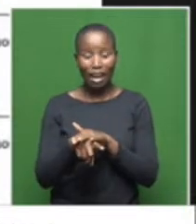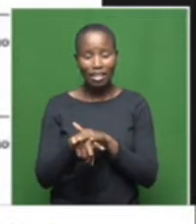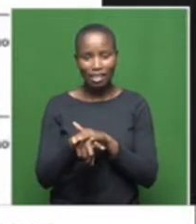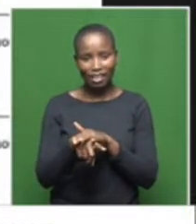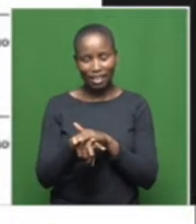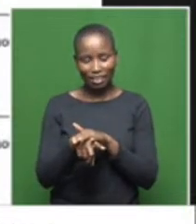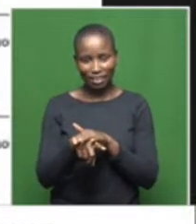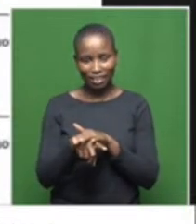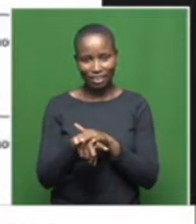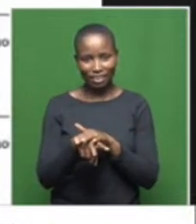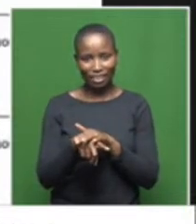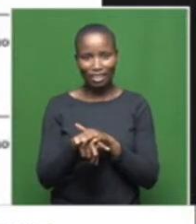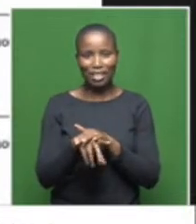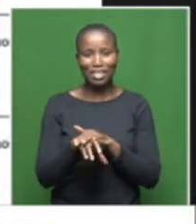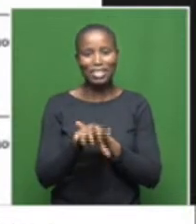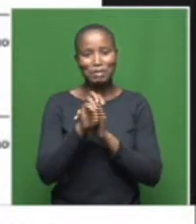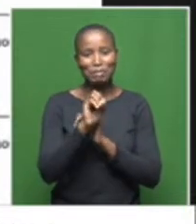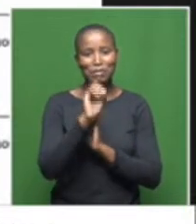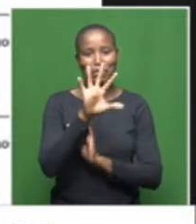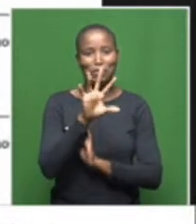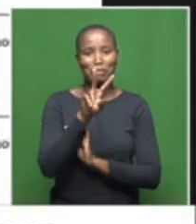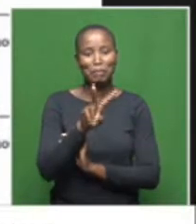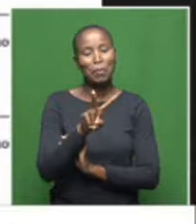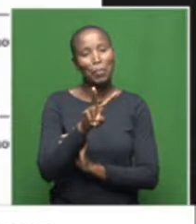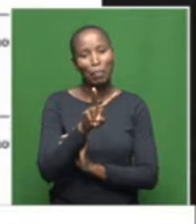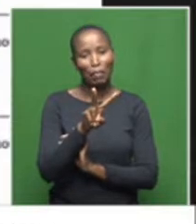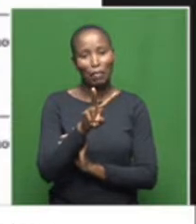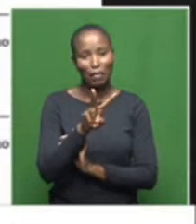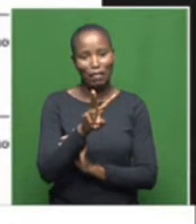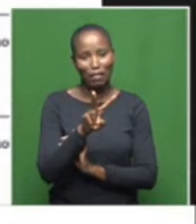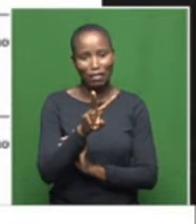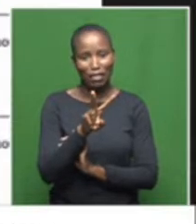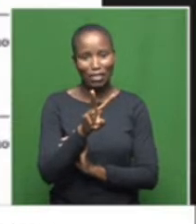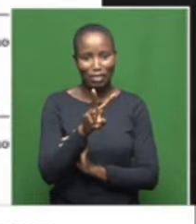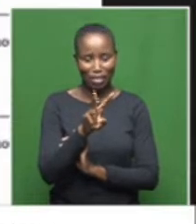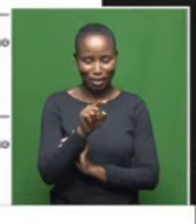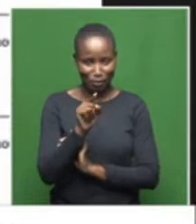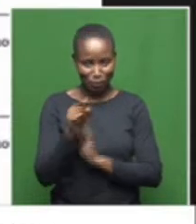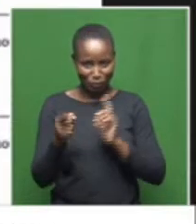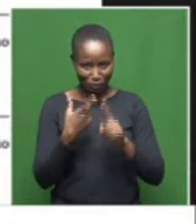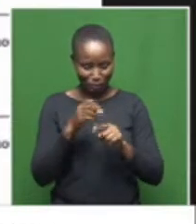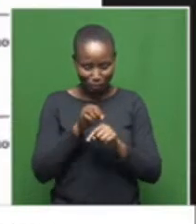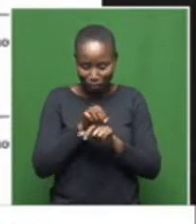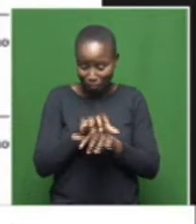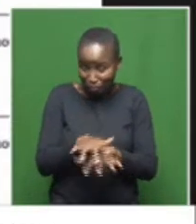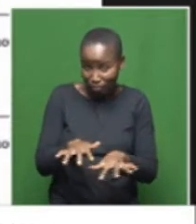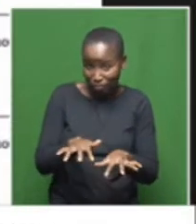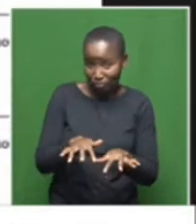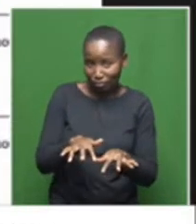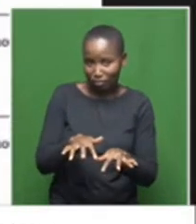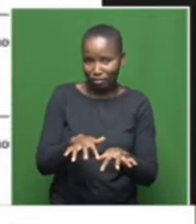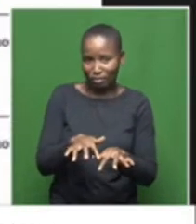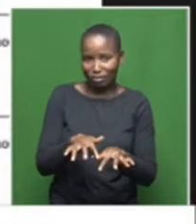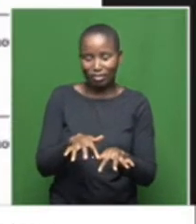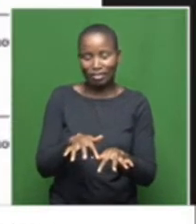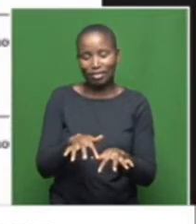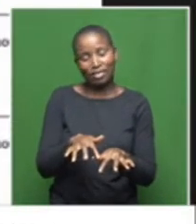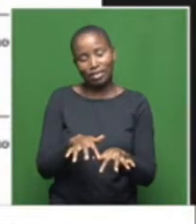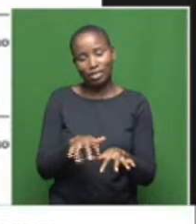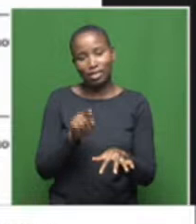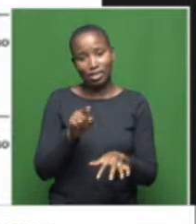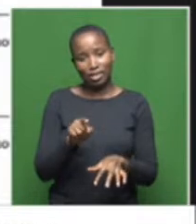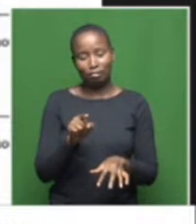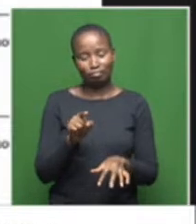of 52, which is leading to a plateau in the curve of infections instead of a complete flattening